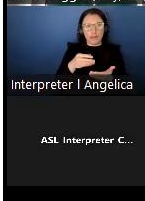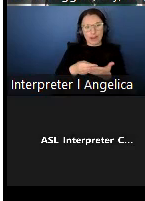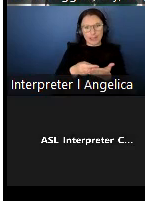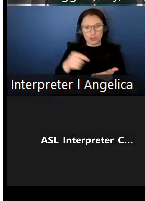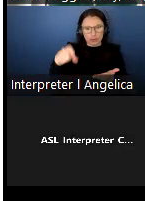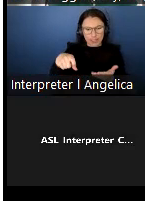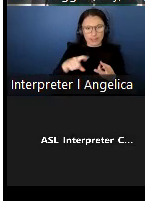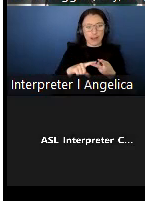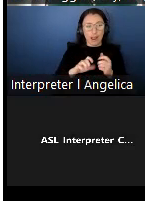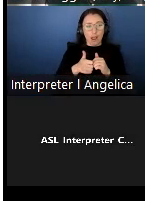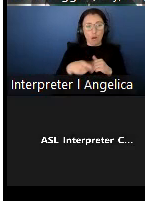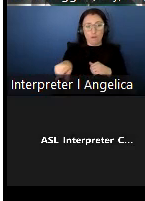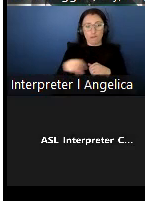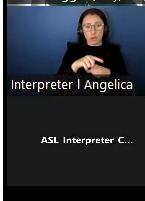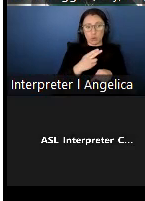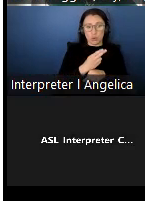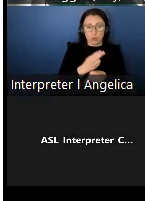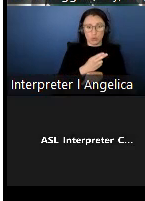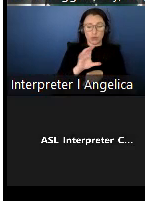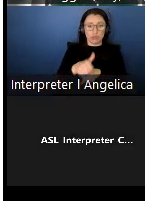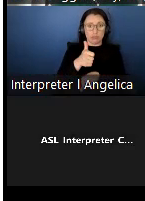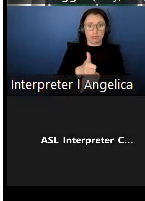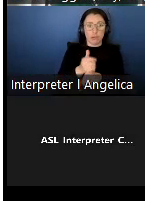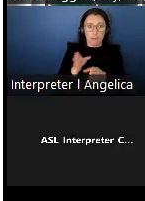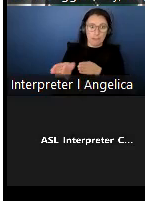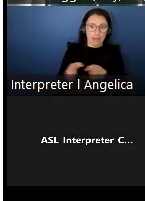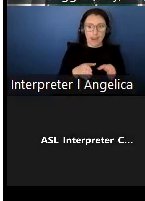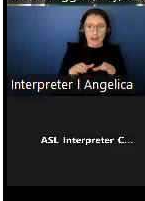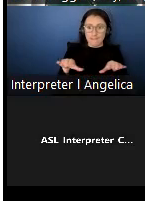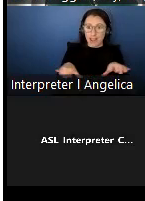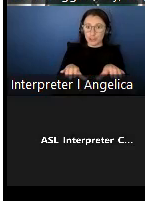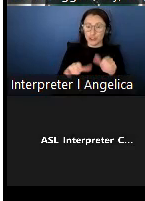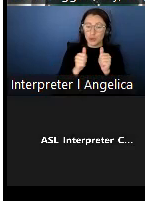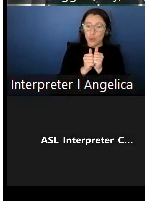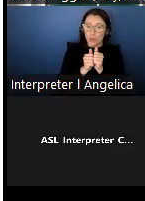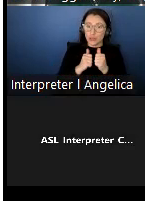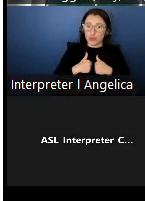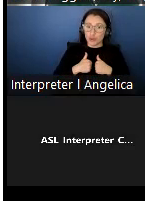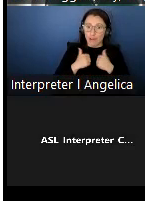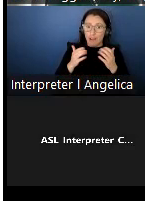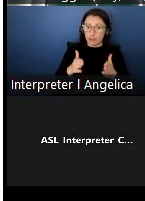have you used that to create a plan of action with survivors that you may be working with?